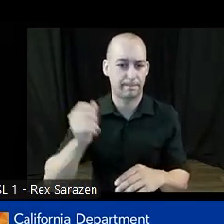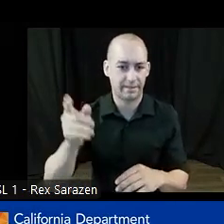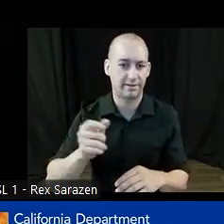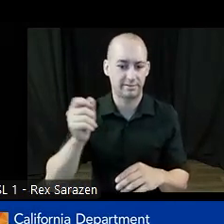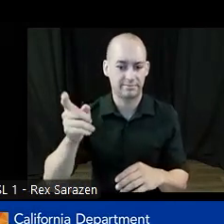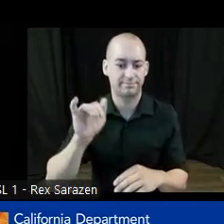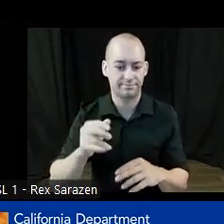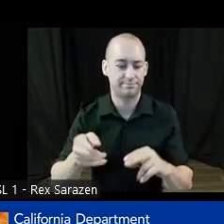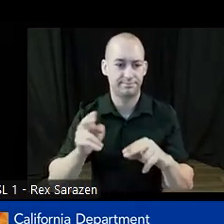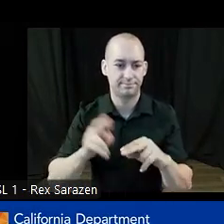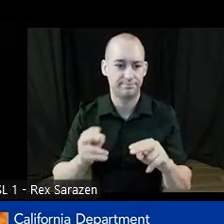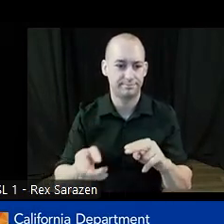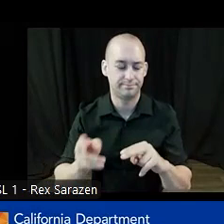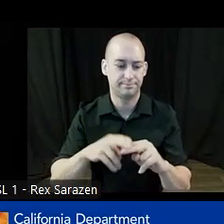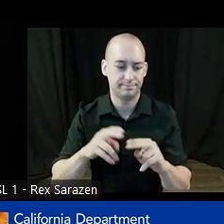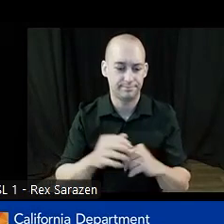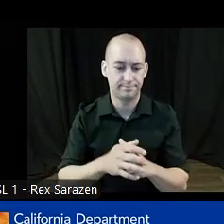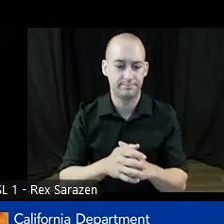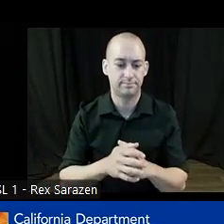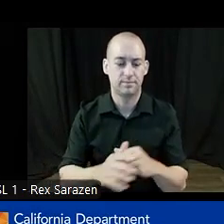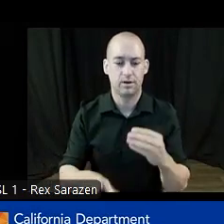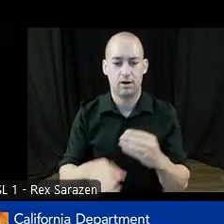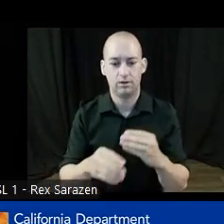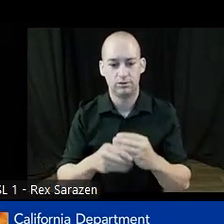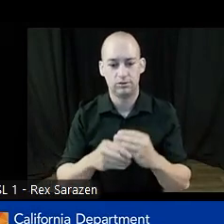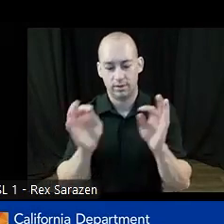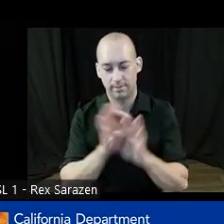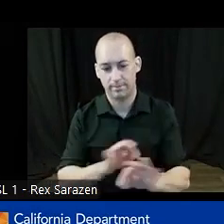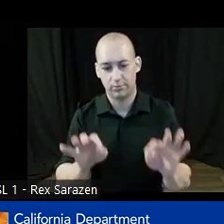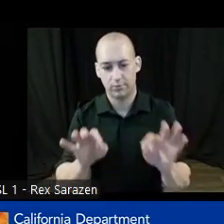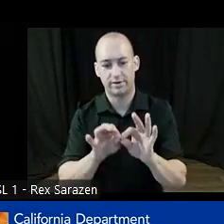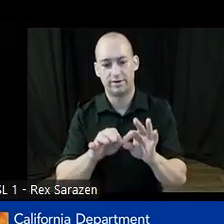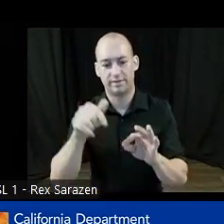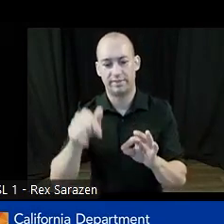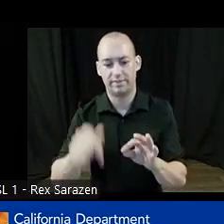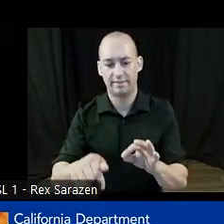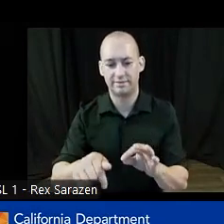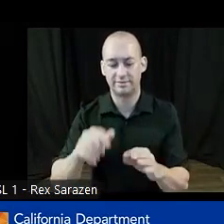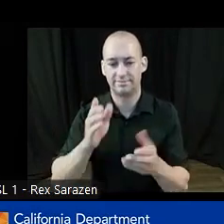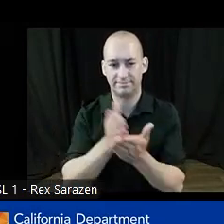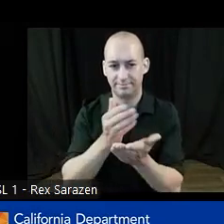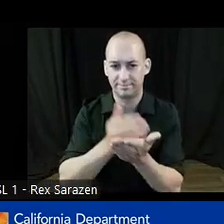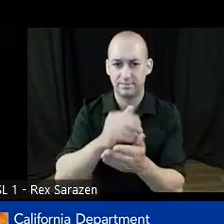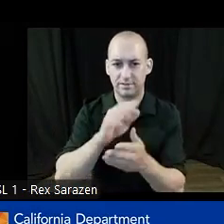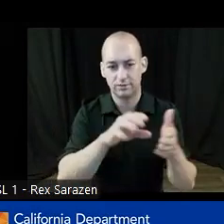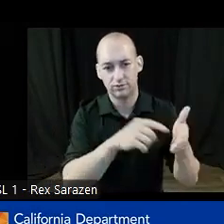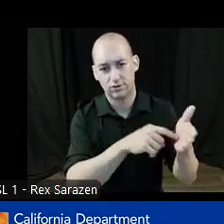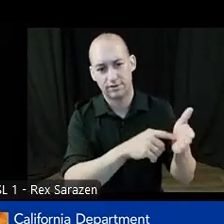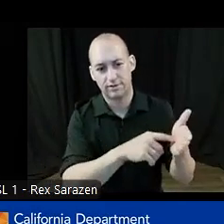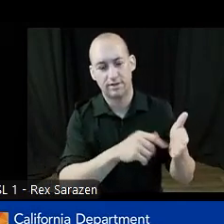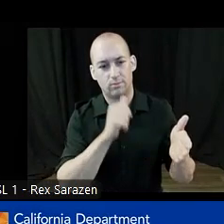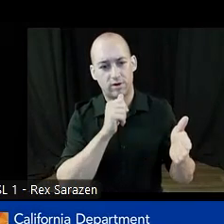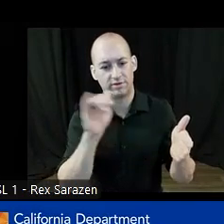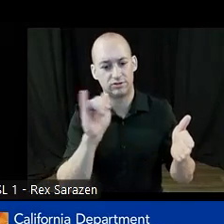LTSS financing needs. And what's also important in this pie chart is to see that private insurance, private